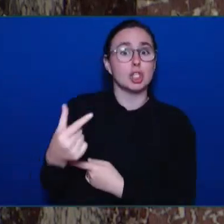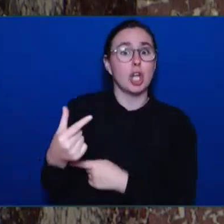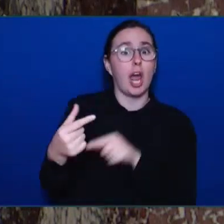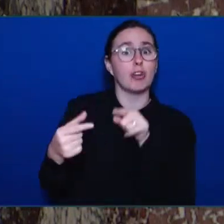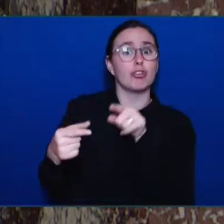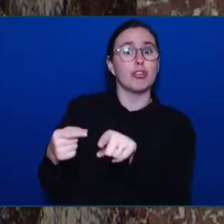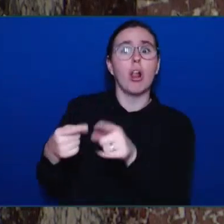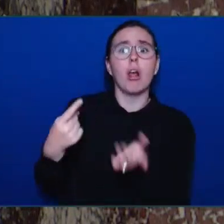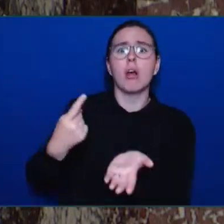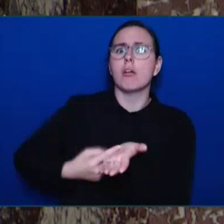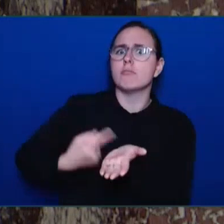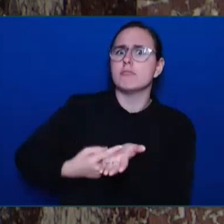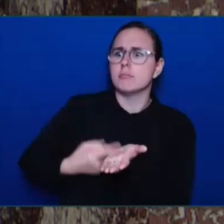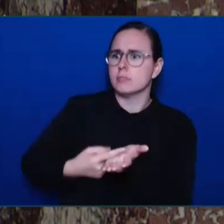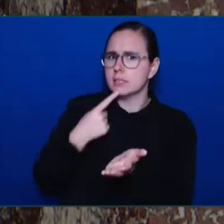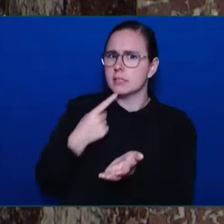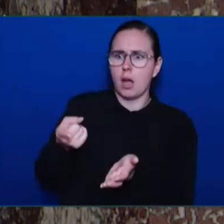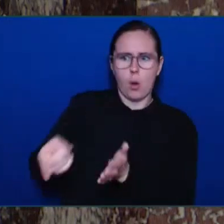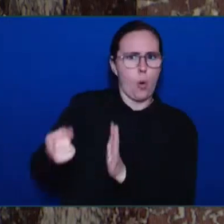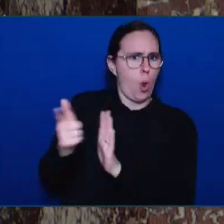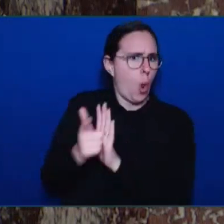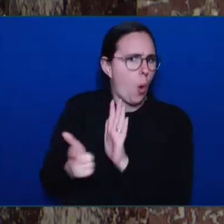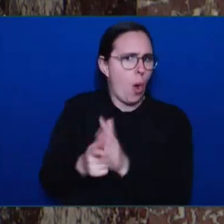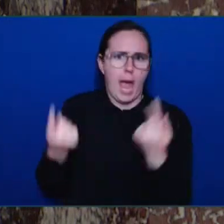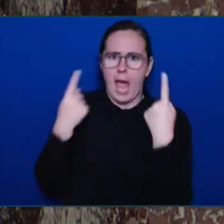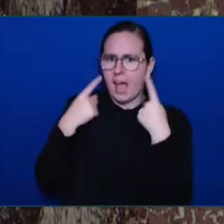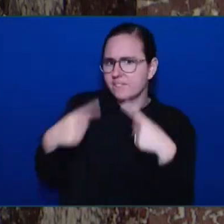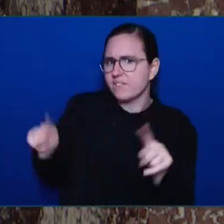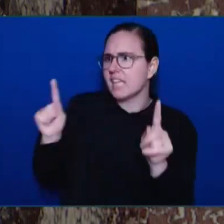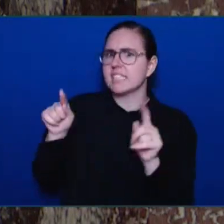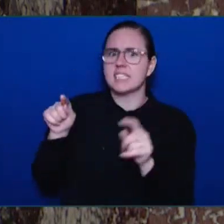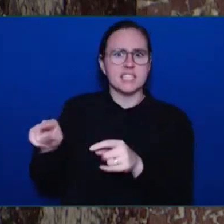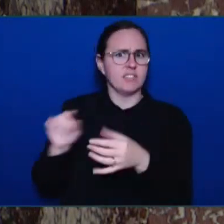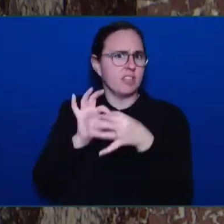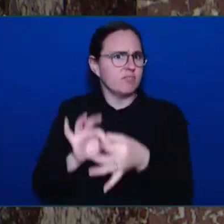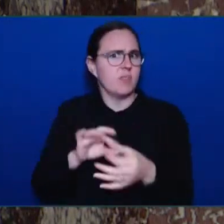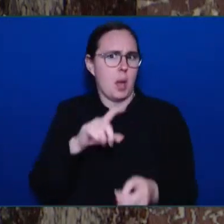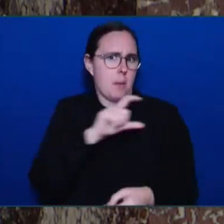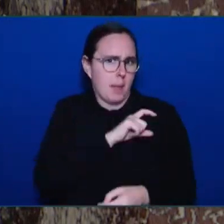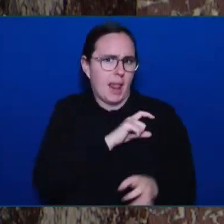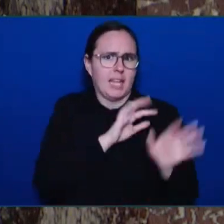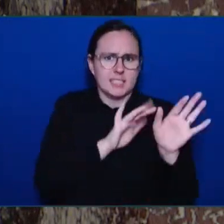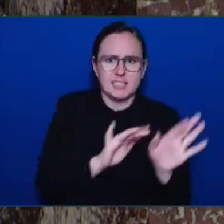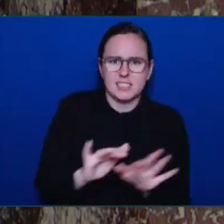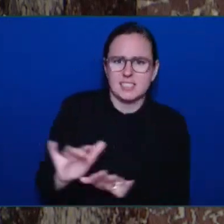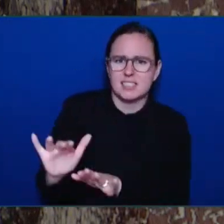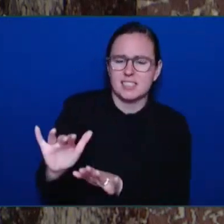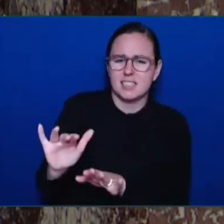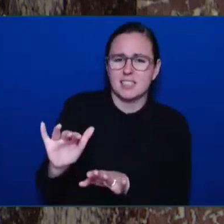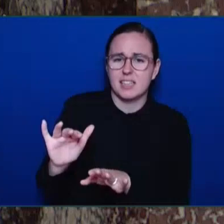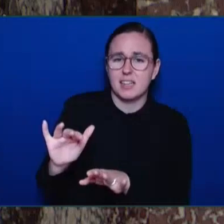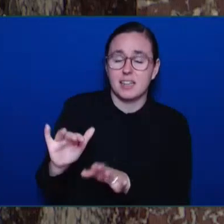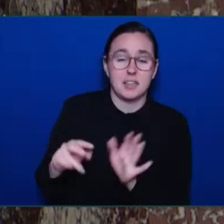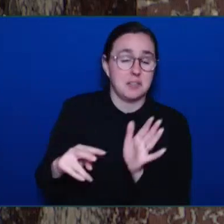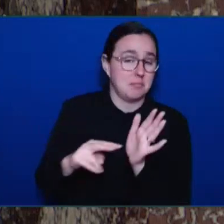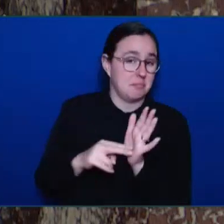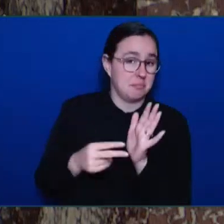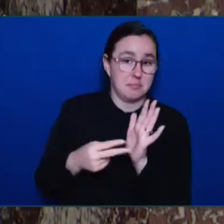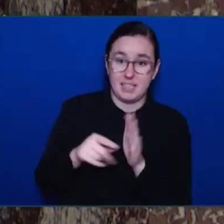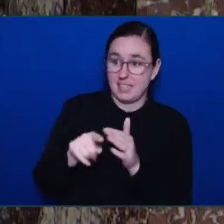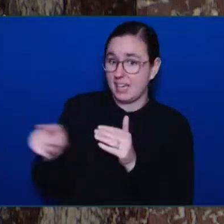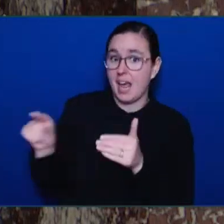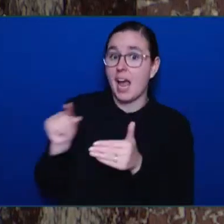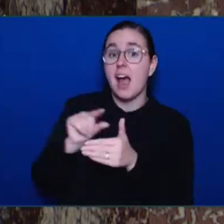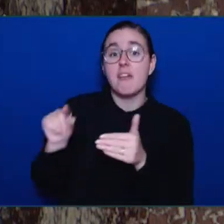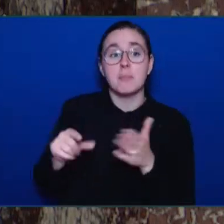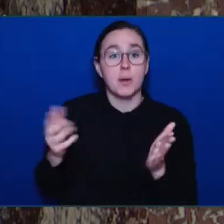policing. So what we have is we've got a government that is picking and choosing the recommendations that suit their purpose, rather than listening to the good